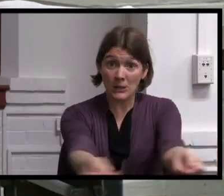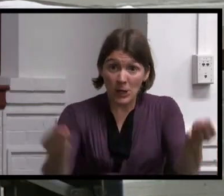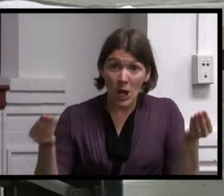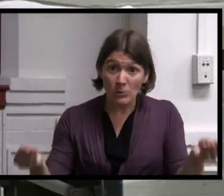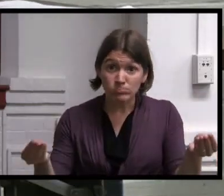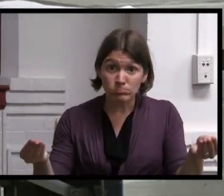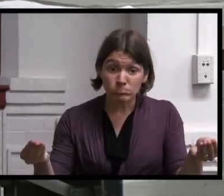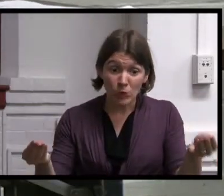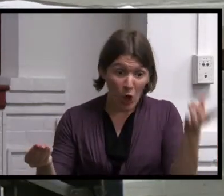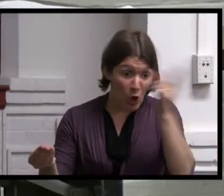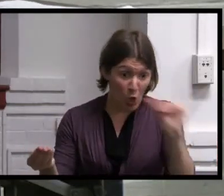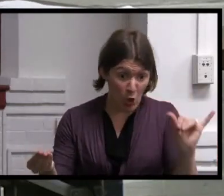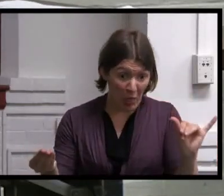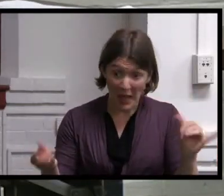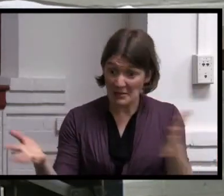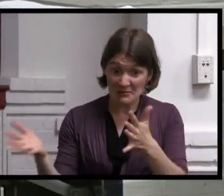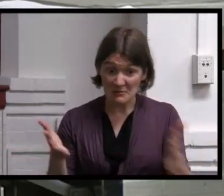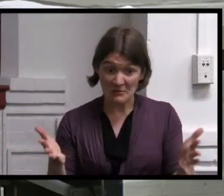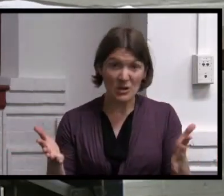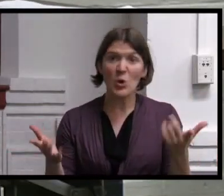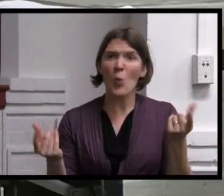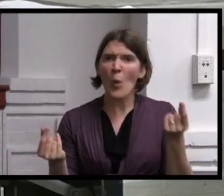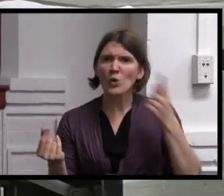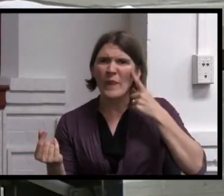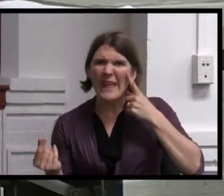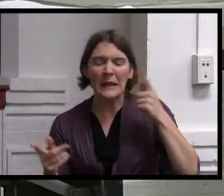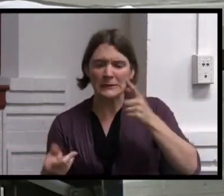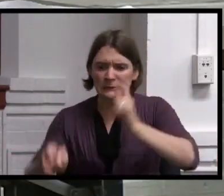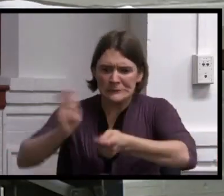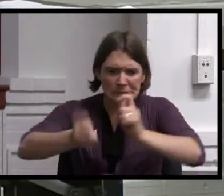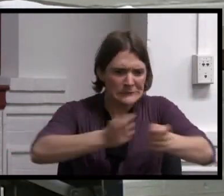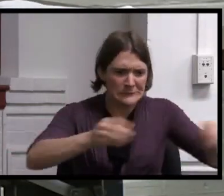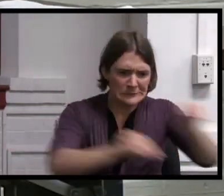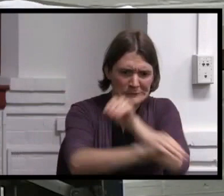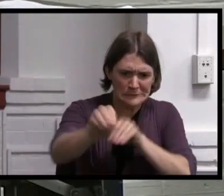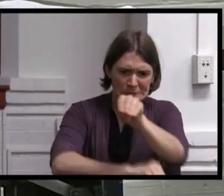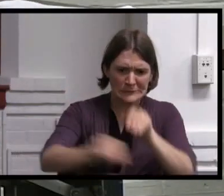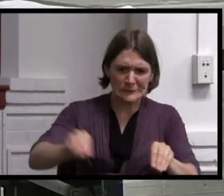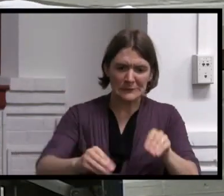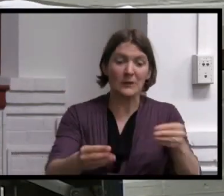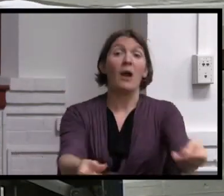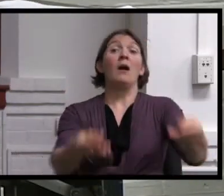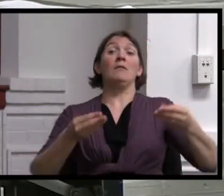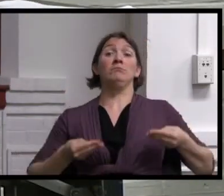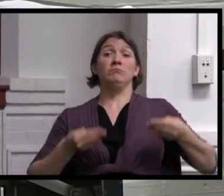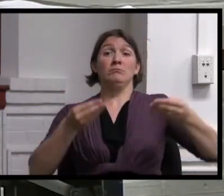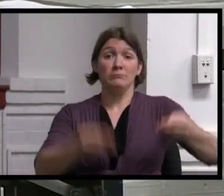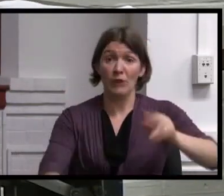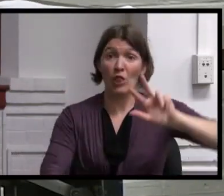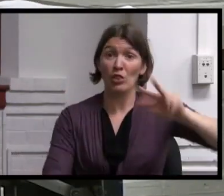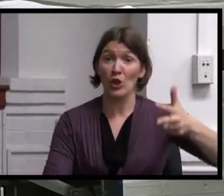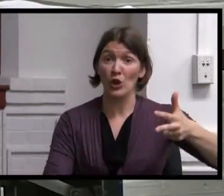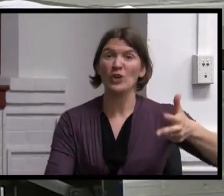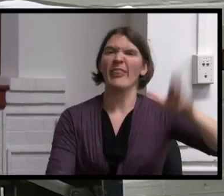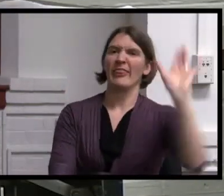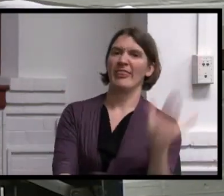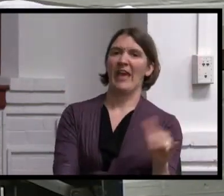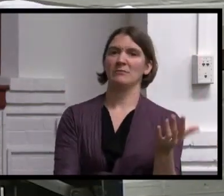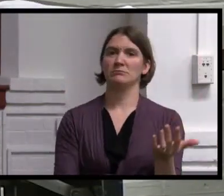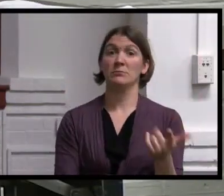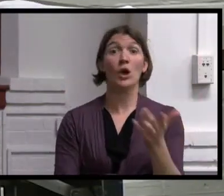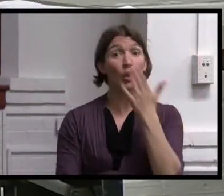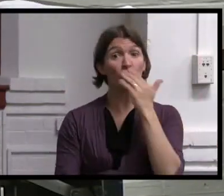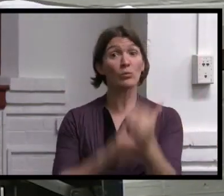is what the concept brings. Let's line strike stuff. Let's adjust accordingly. Come back for the third design. This is what you guys get. But it's a